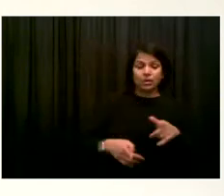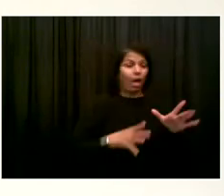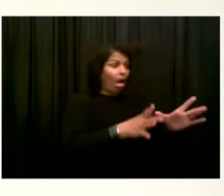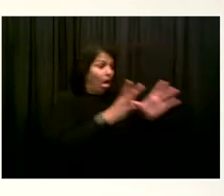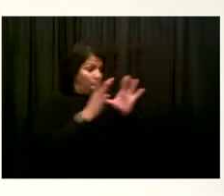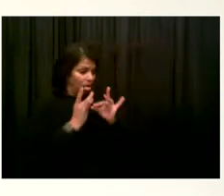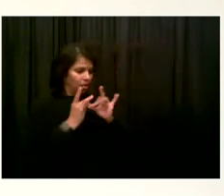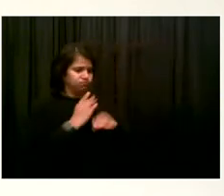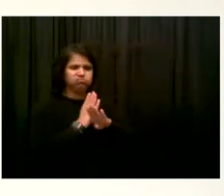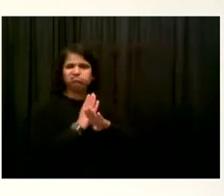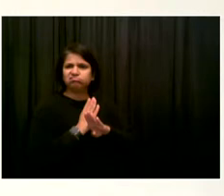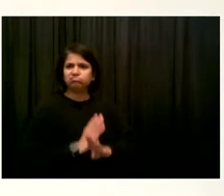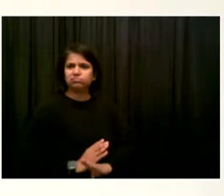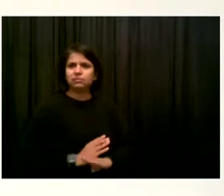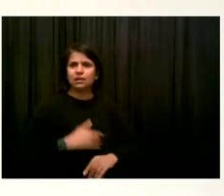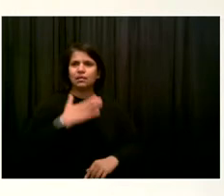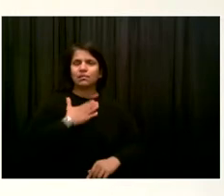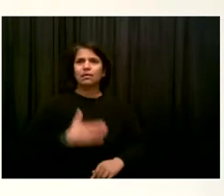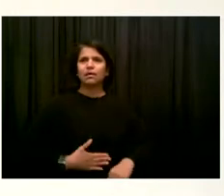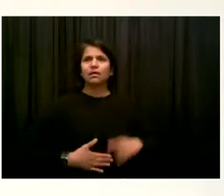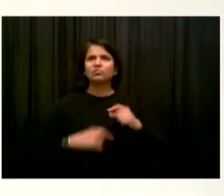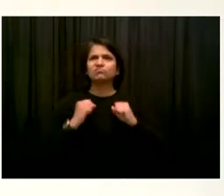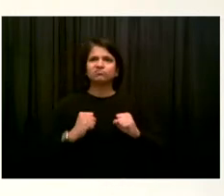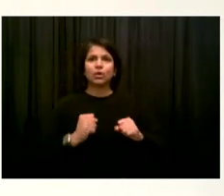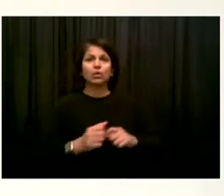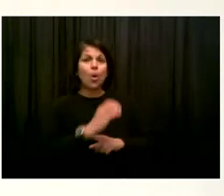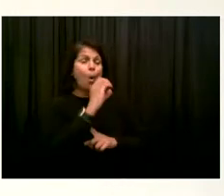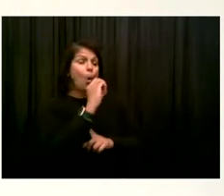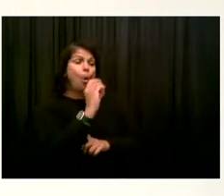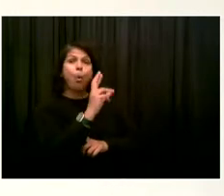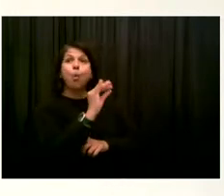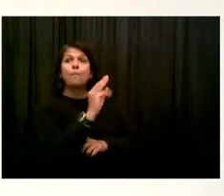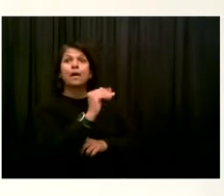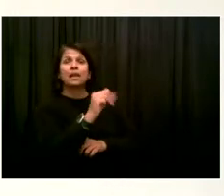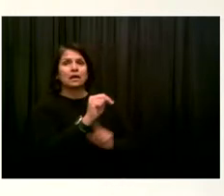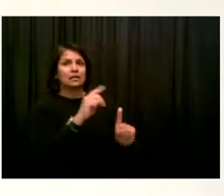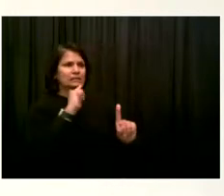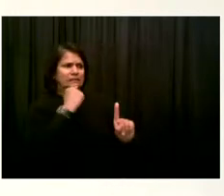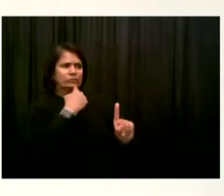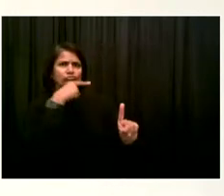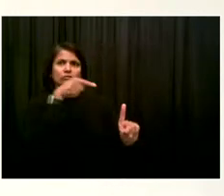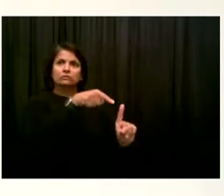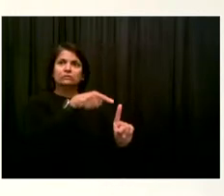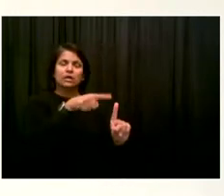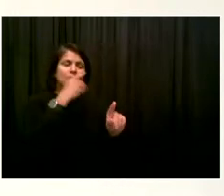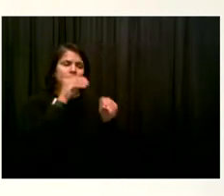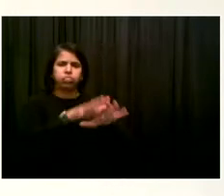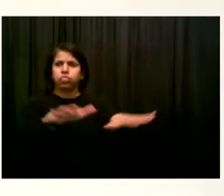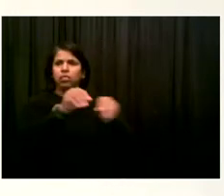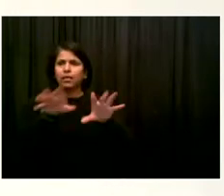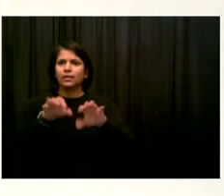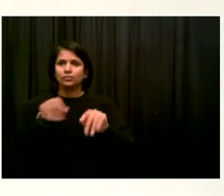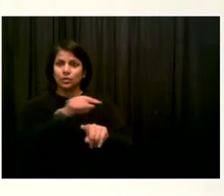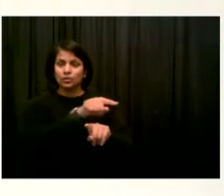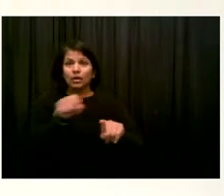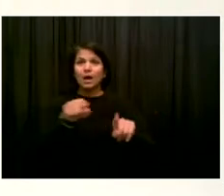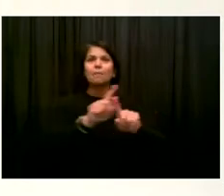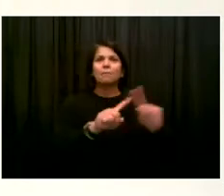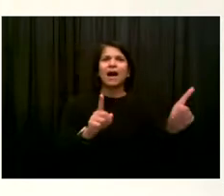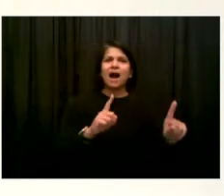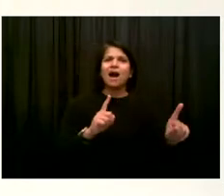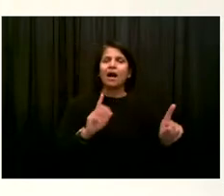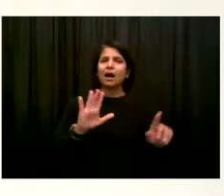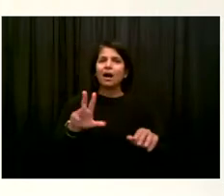isolate yourself away in a room. It is that infectious, and we are seeing that now in Britain as the rates take off. So right now, with the tools that we have,